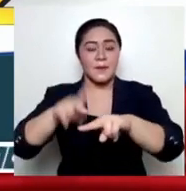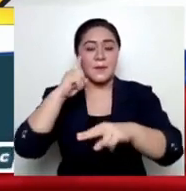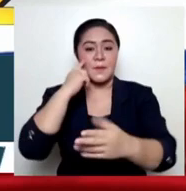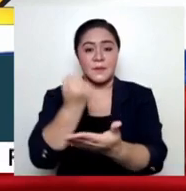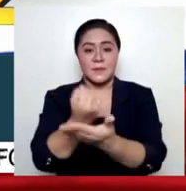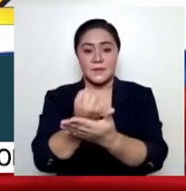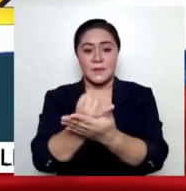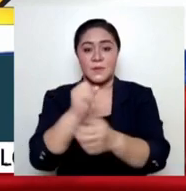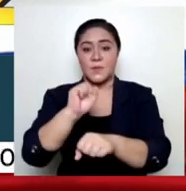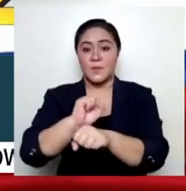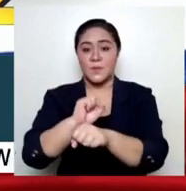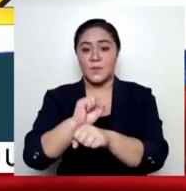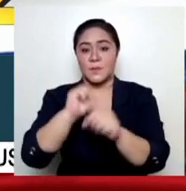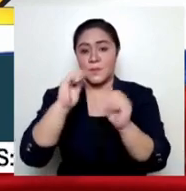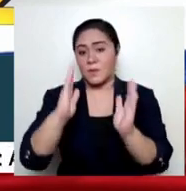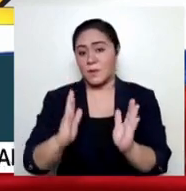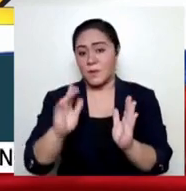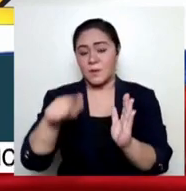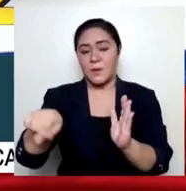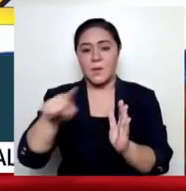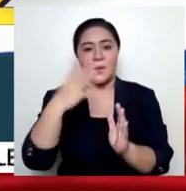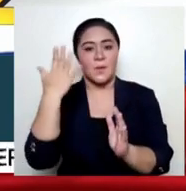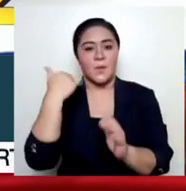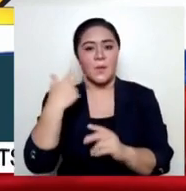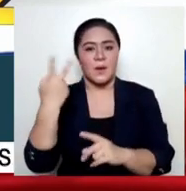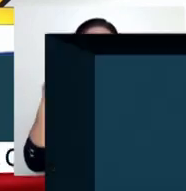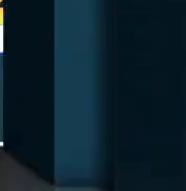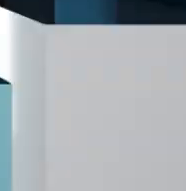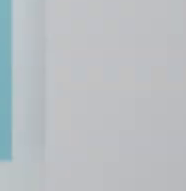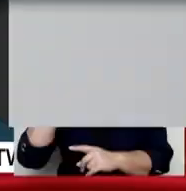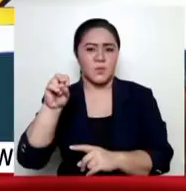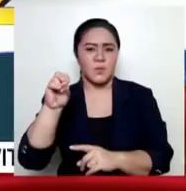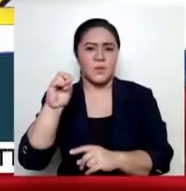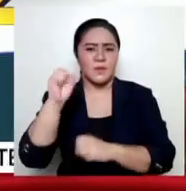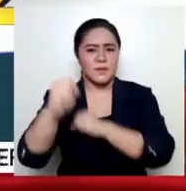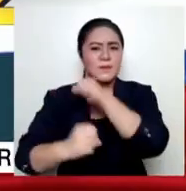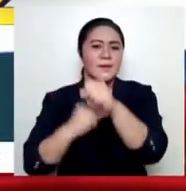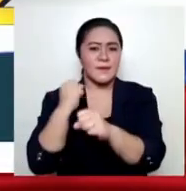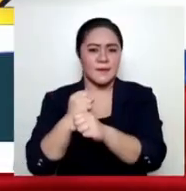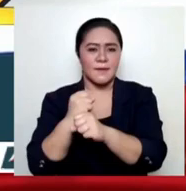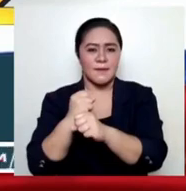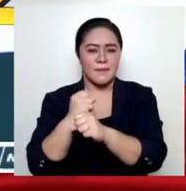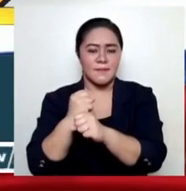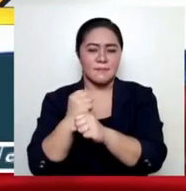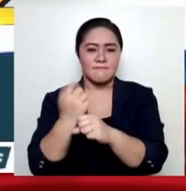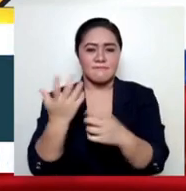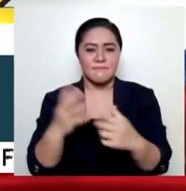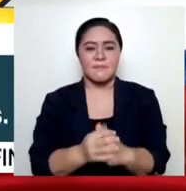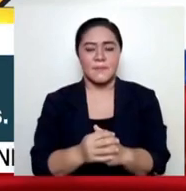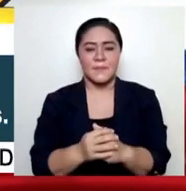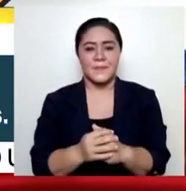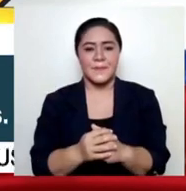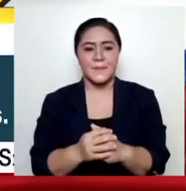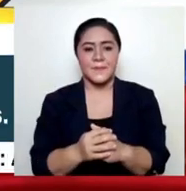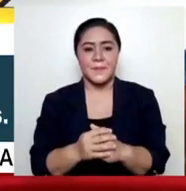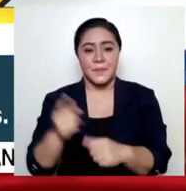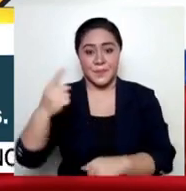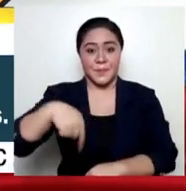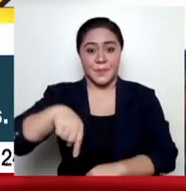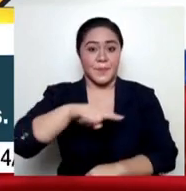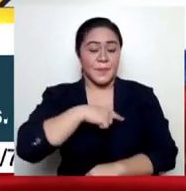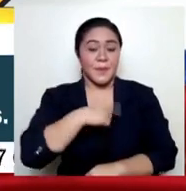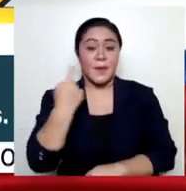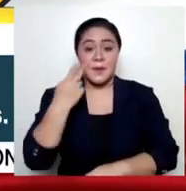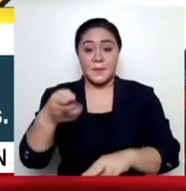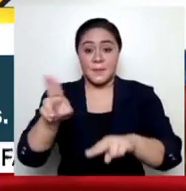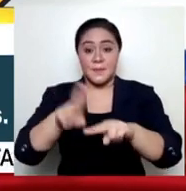remained flat for the last two decades. Hindi basta-basta tayo mag-wage increase. Depende yan